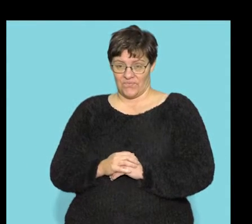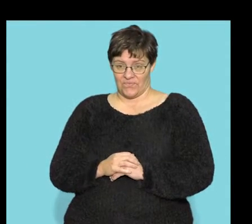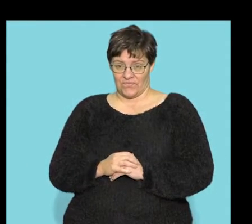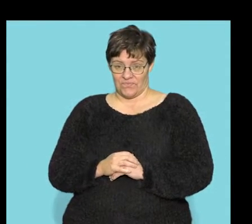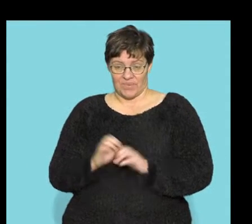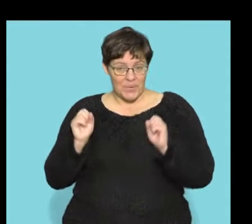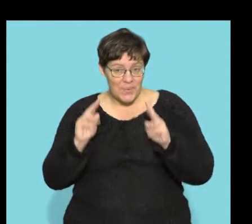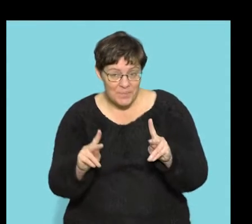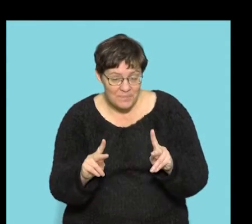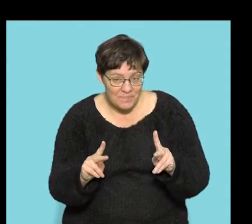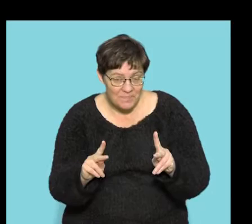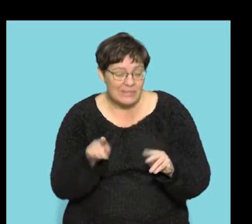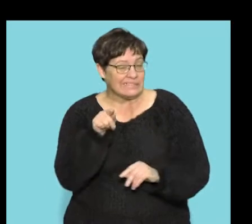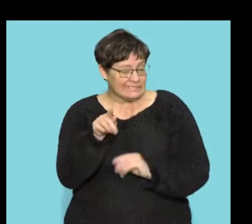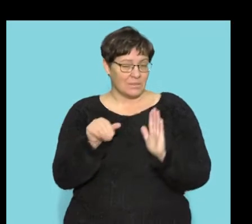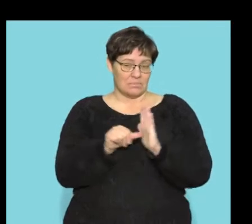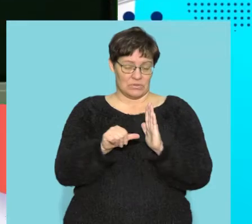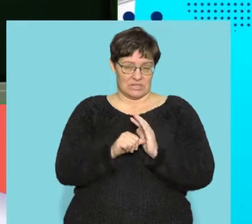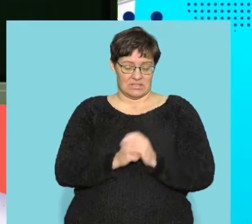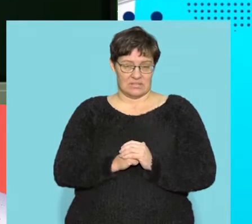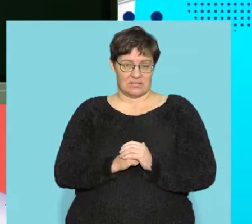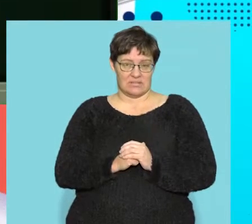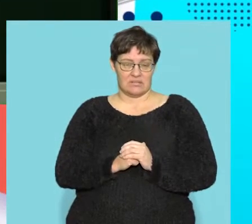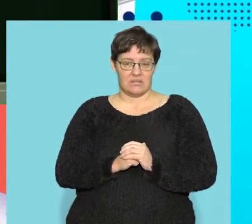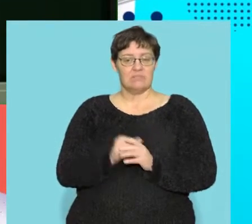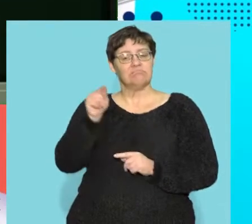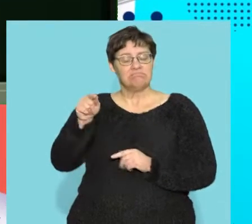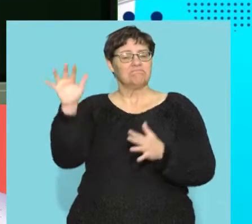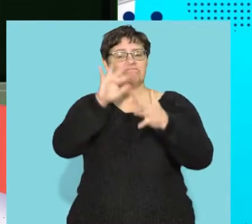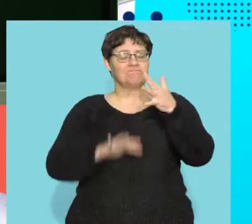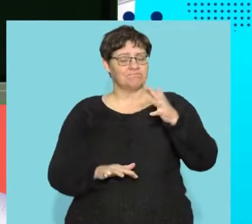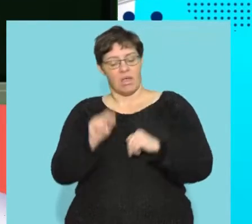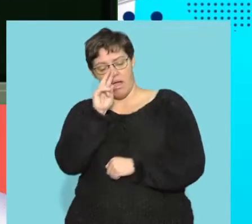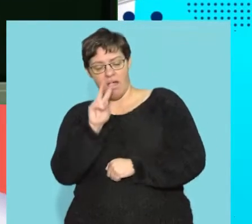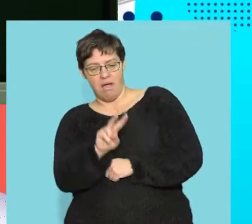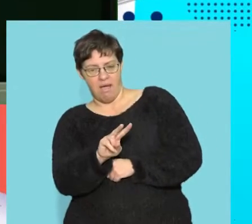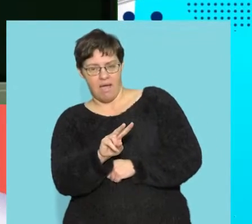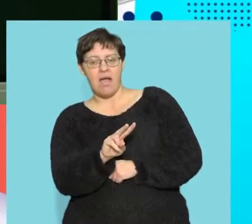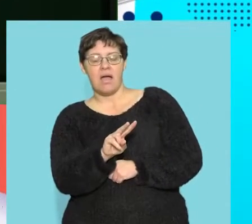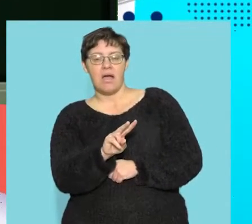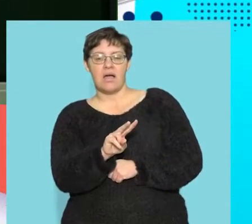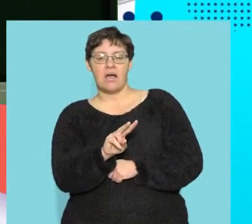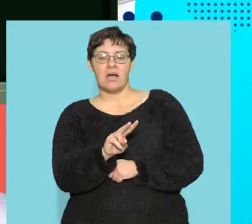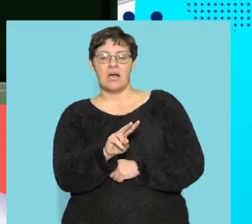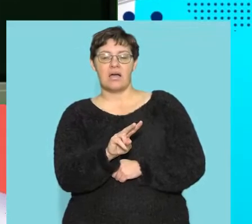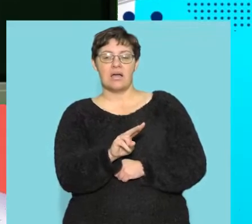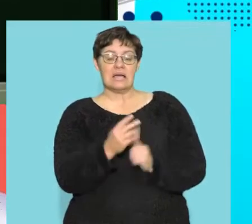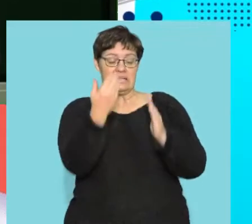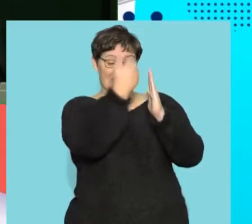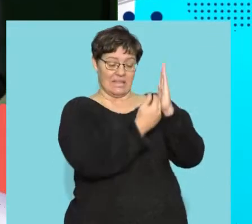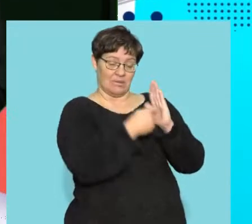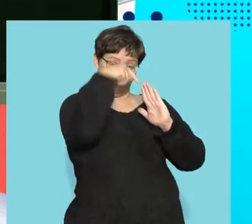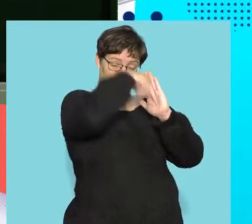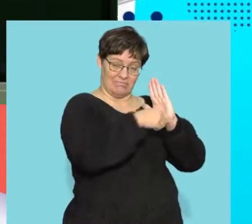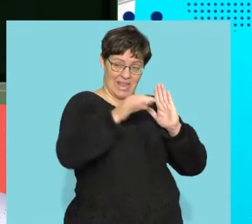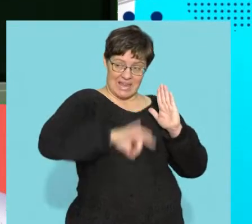10,304. Okay, so this is important. In this particular scenario, you're looking at the impact on the statement of